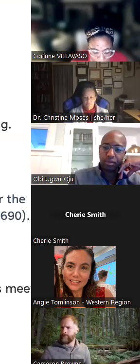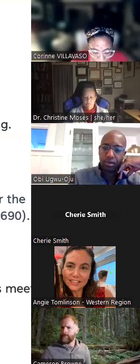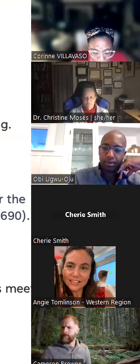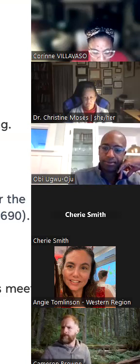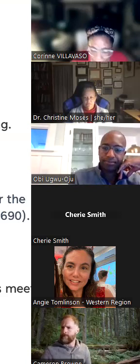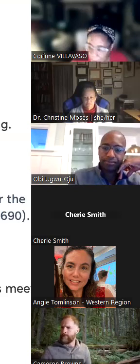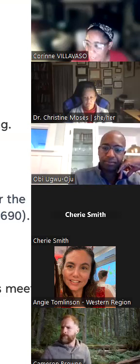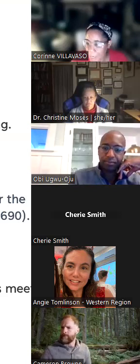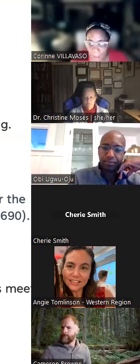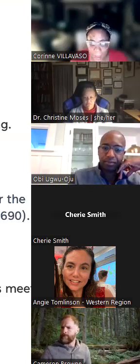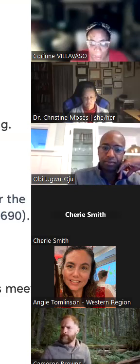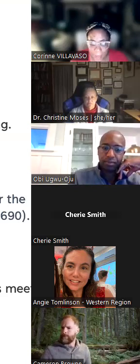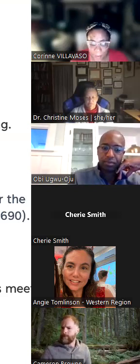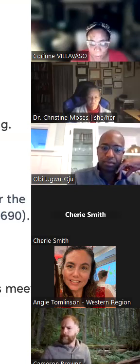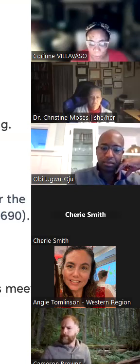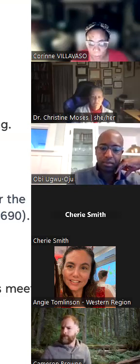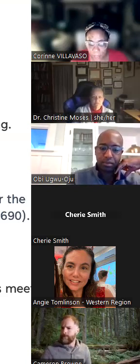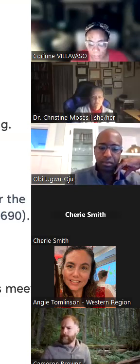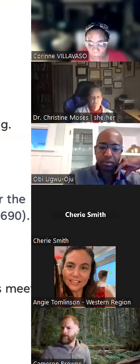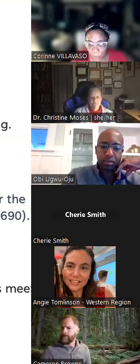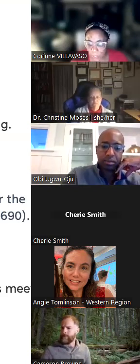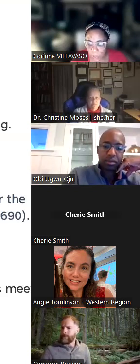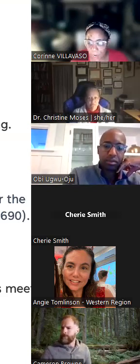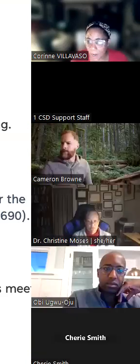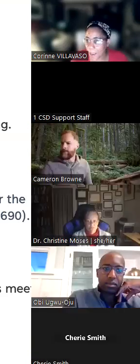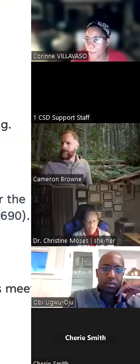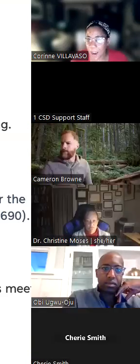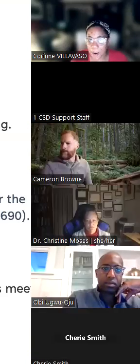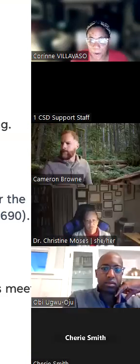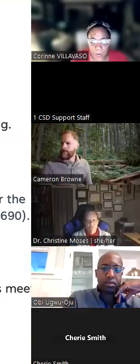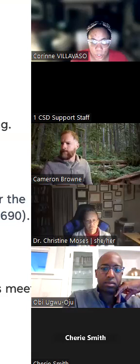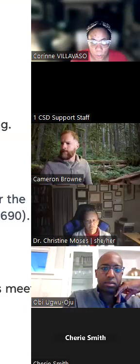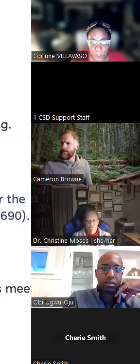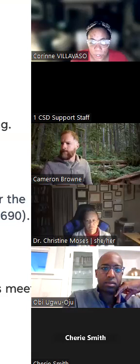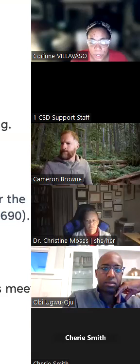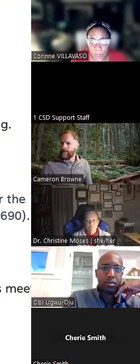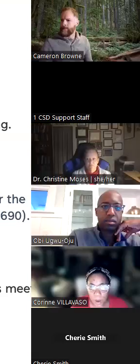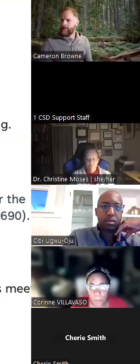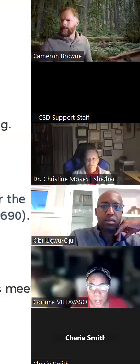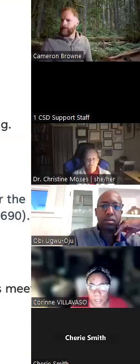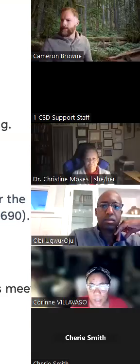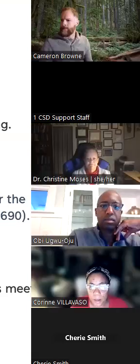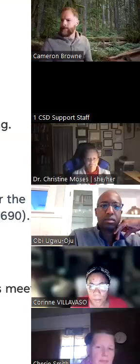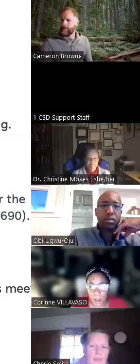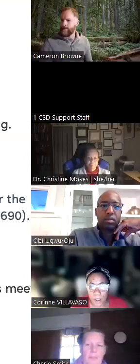Membership. At the moment, we do not have our interpreters,